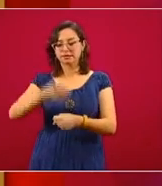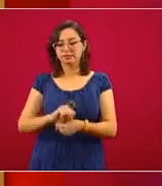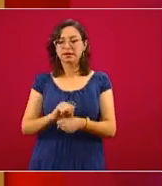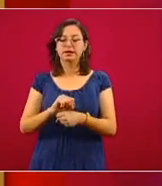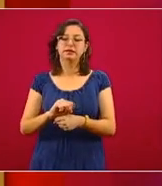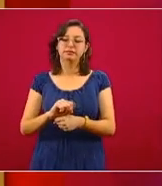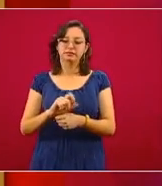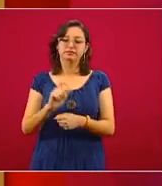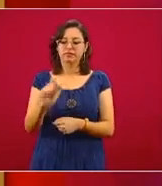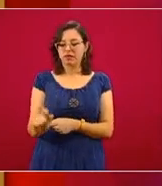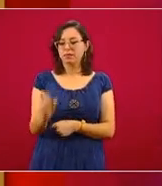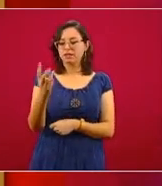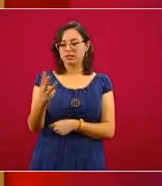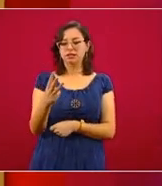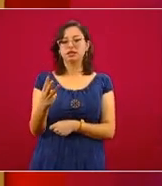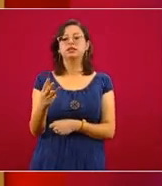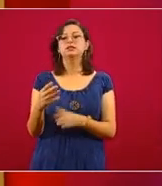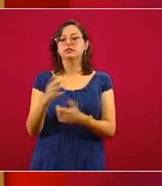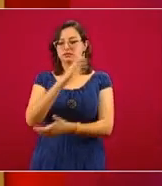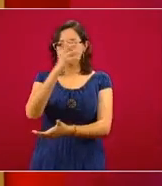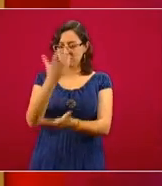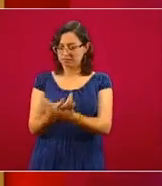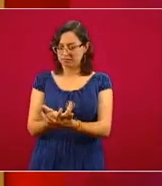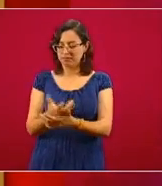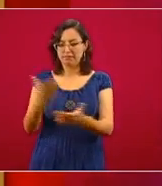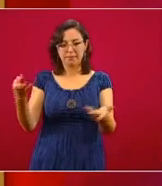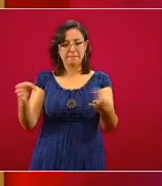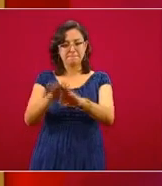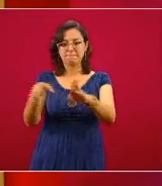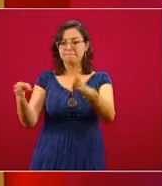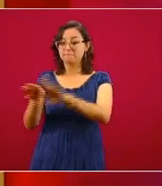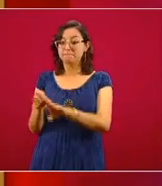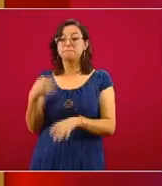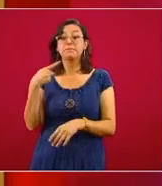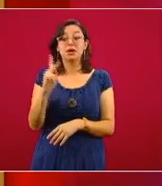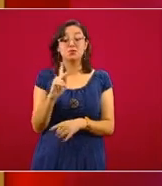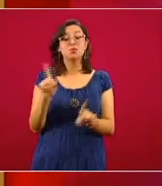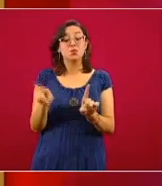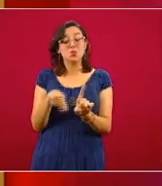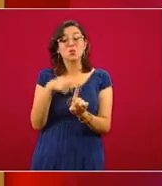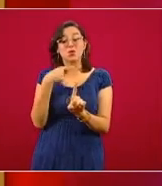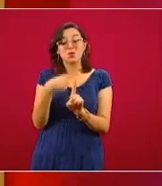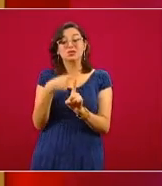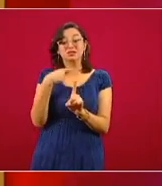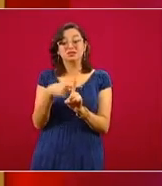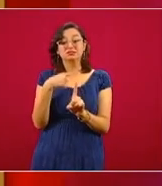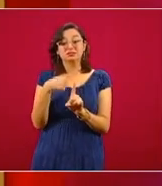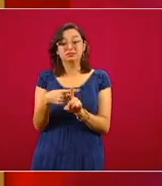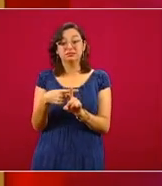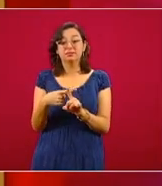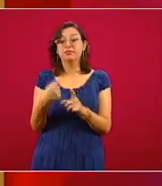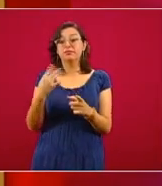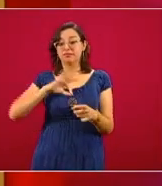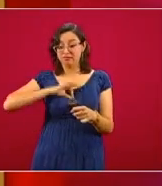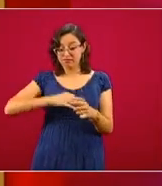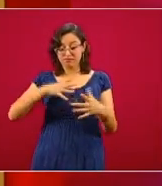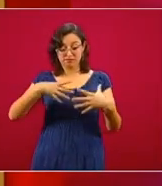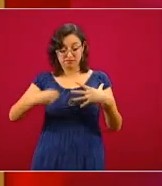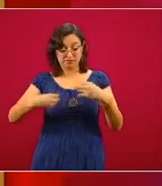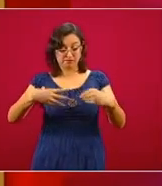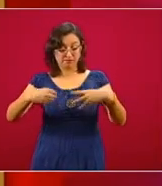activities to do so. And that was the case for the state of Jalisco. They suspended school activities 1 week